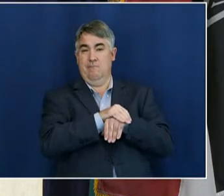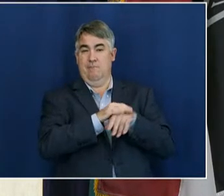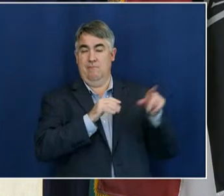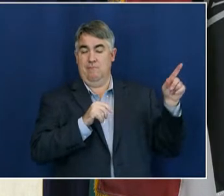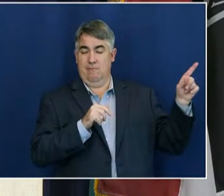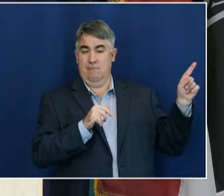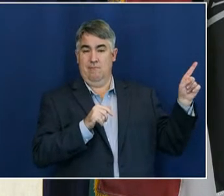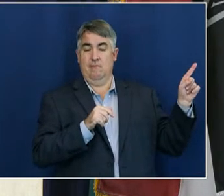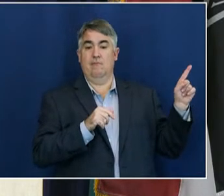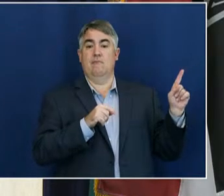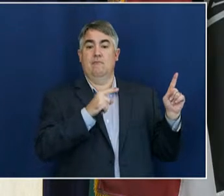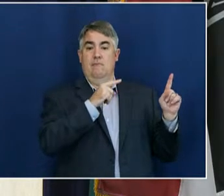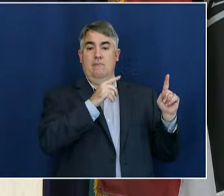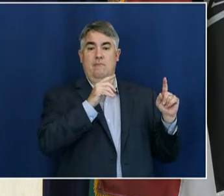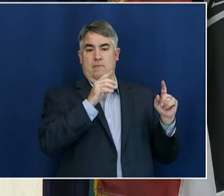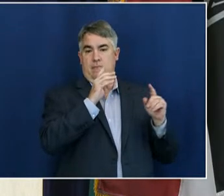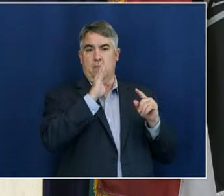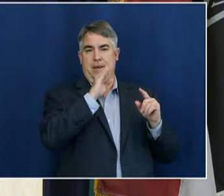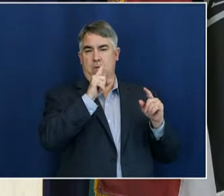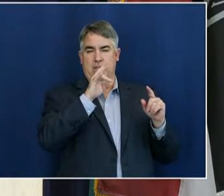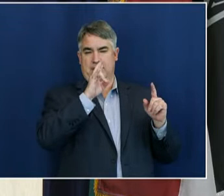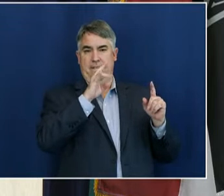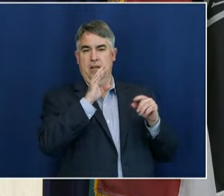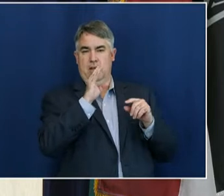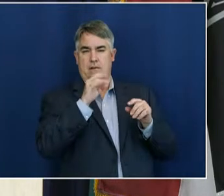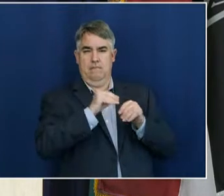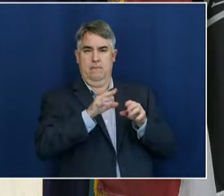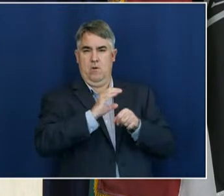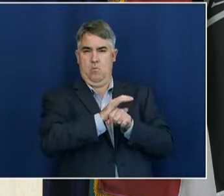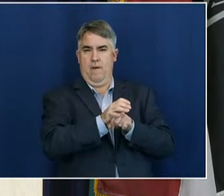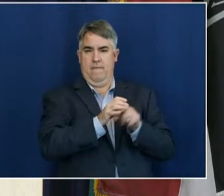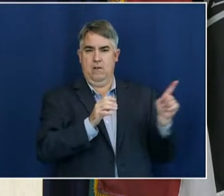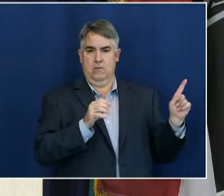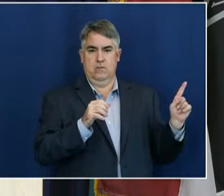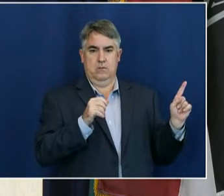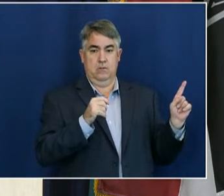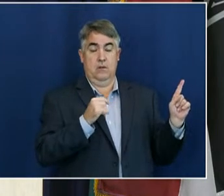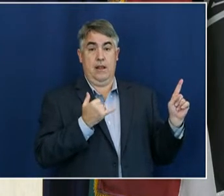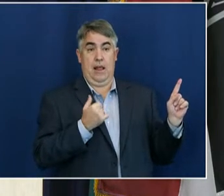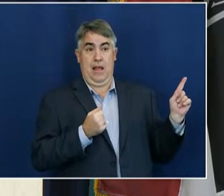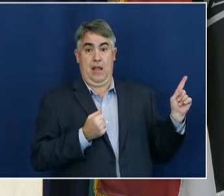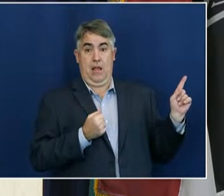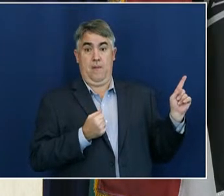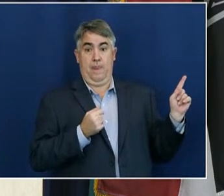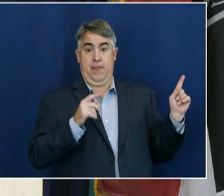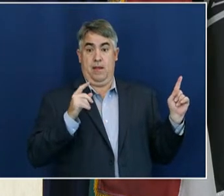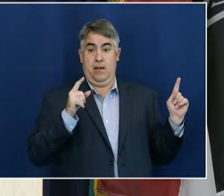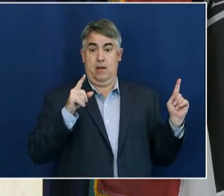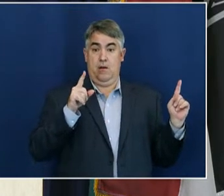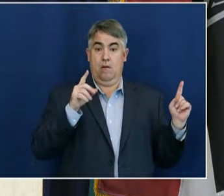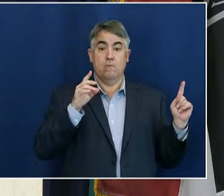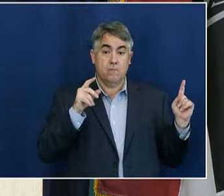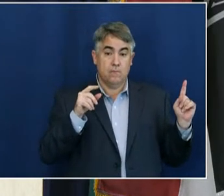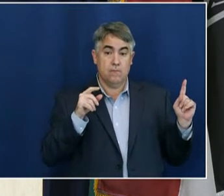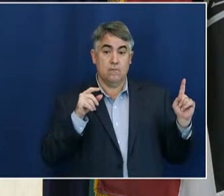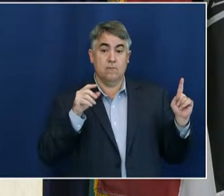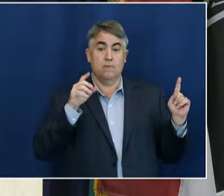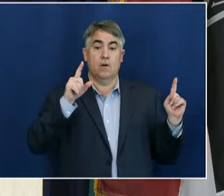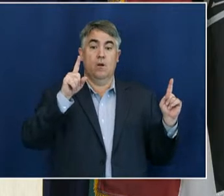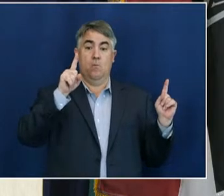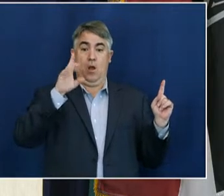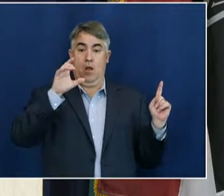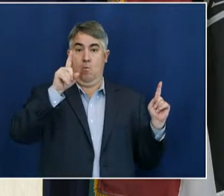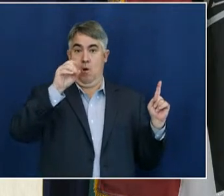variant. Actually, as of today, we've had 109 confirmed variant cases and